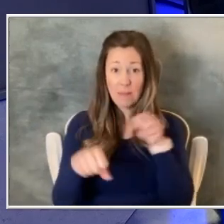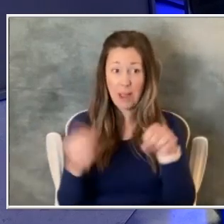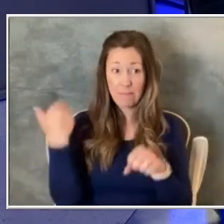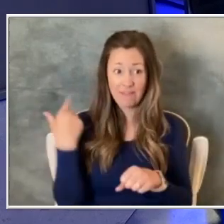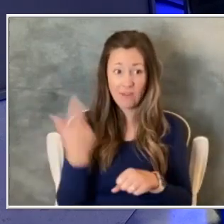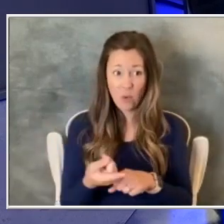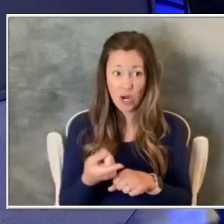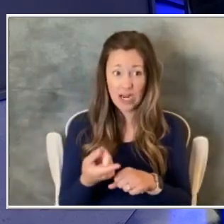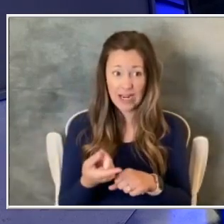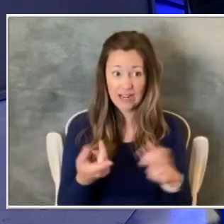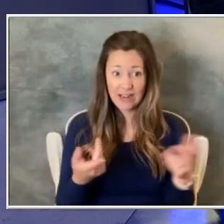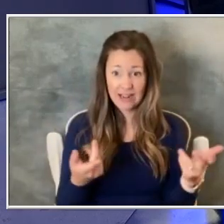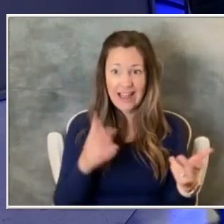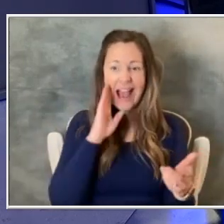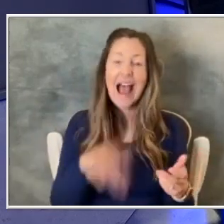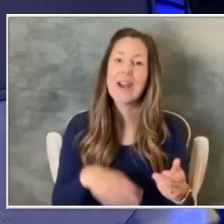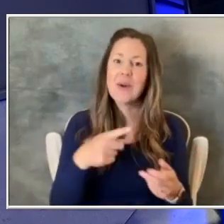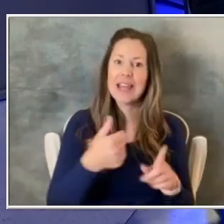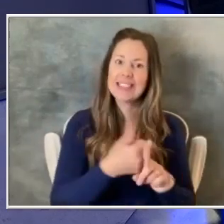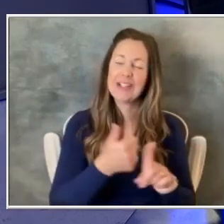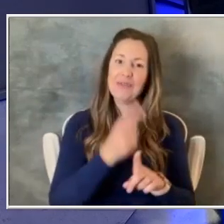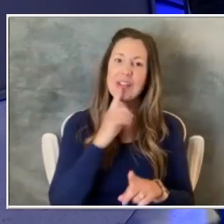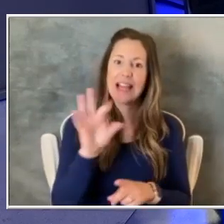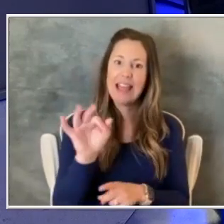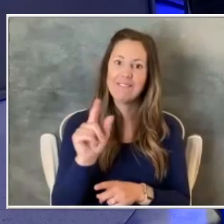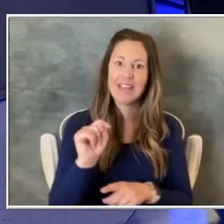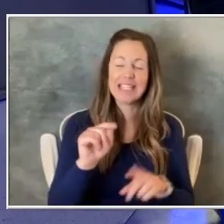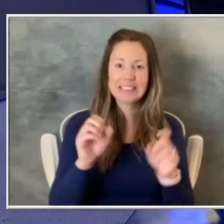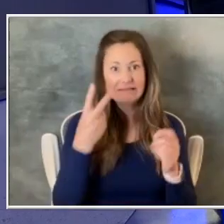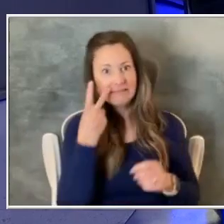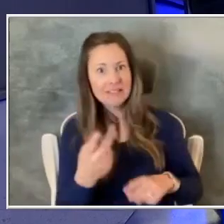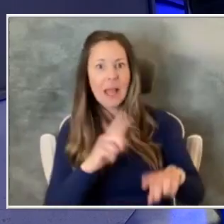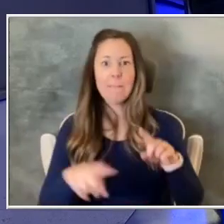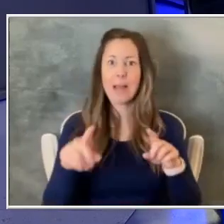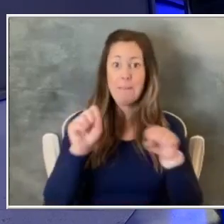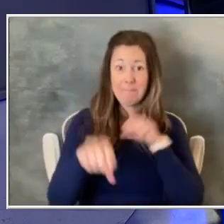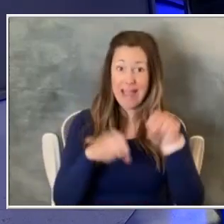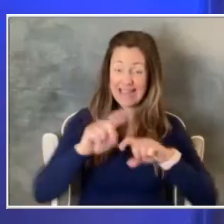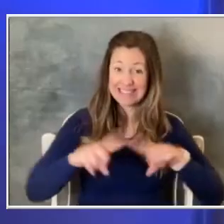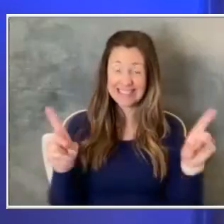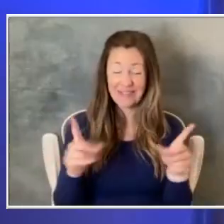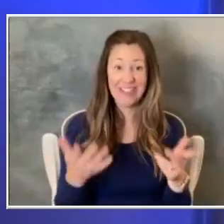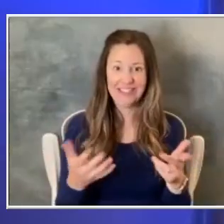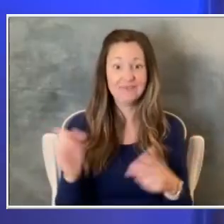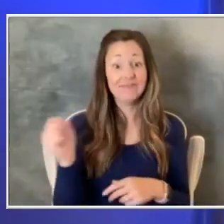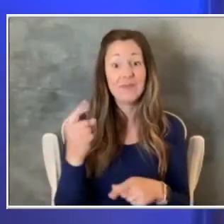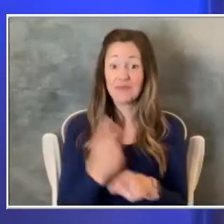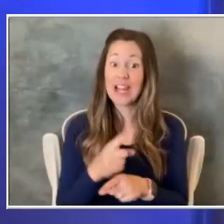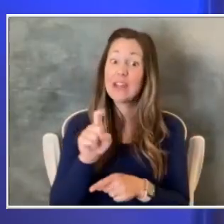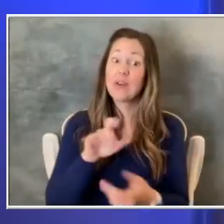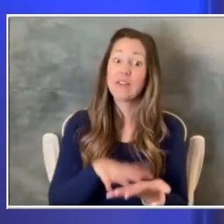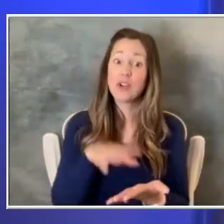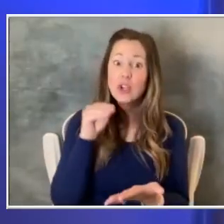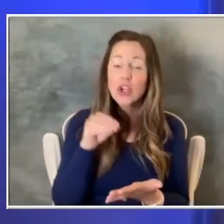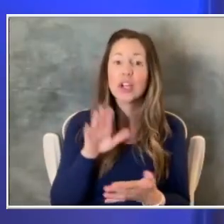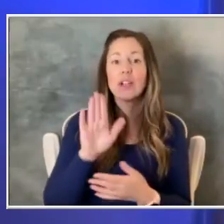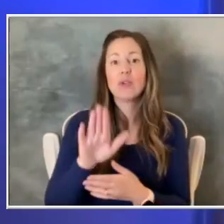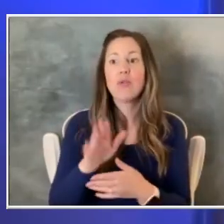I can see that. But biking's a whole different animal. It is, and you have to learn that cadence on the bike and